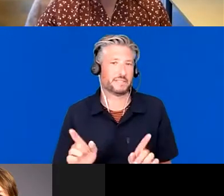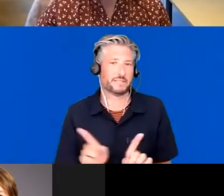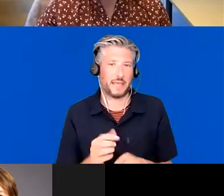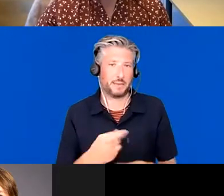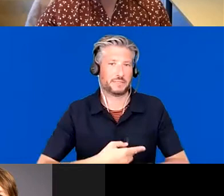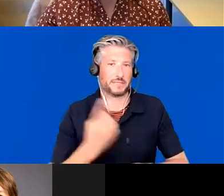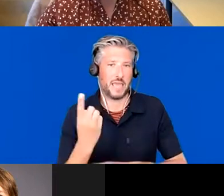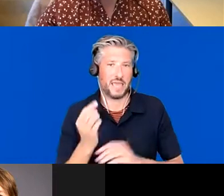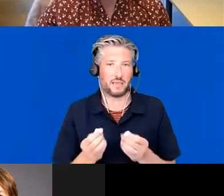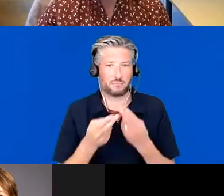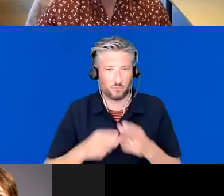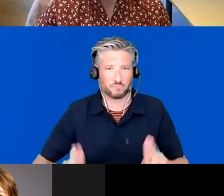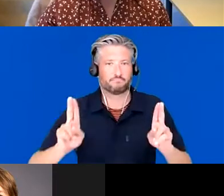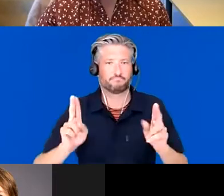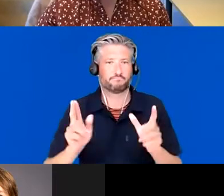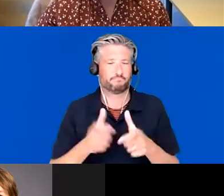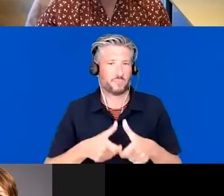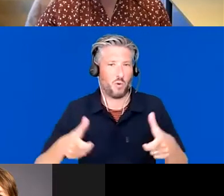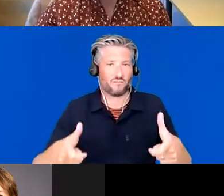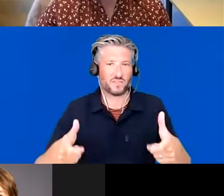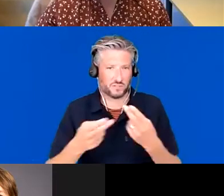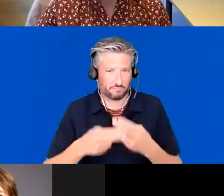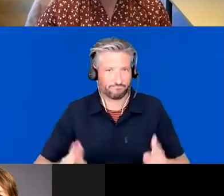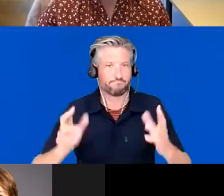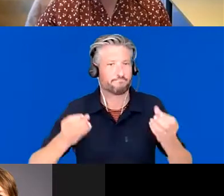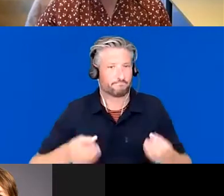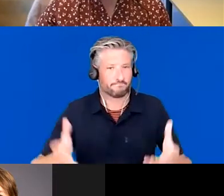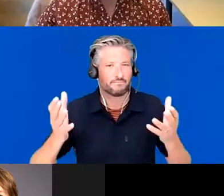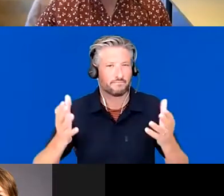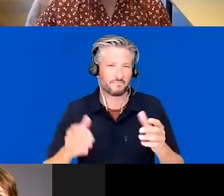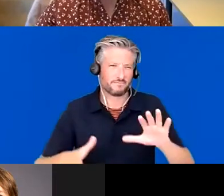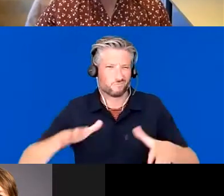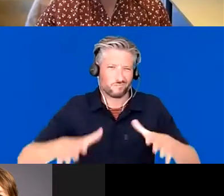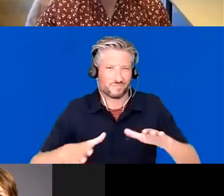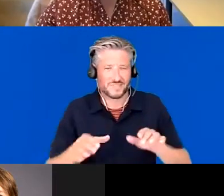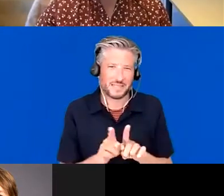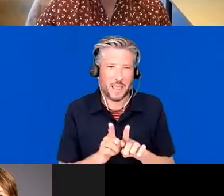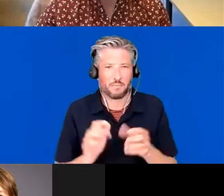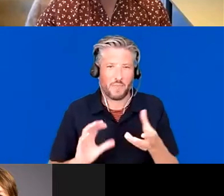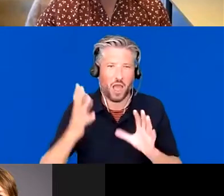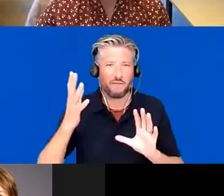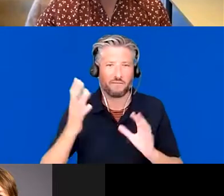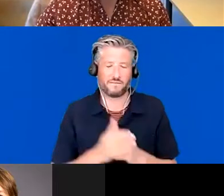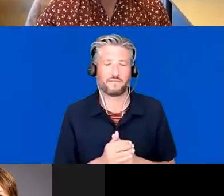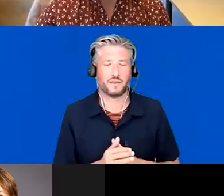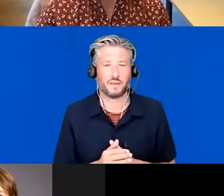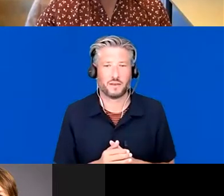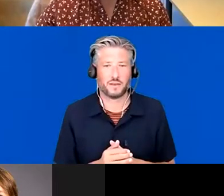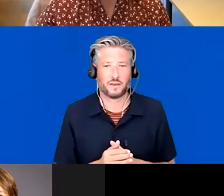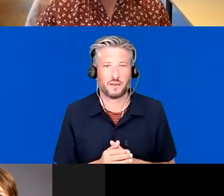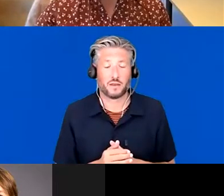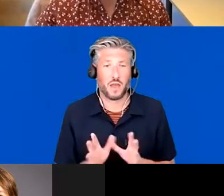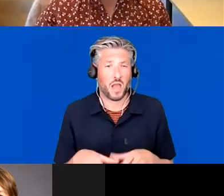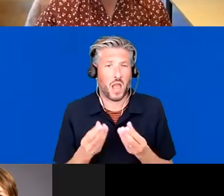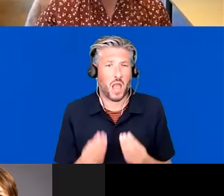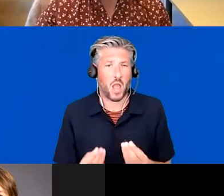there's lots of different ways of doing it, but I think that the pre-recorded, in fact, actually thinking about it, were I to organize a physical conference now,